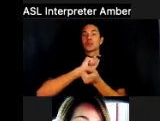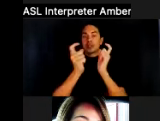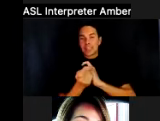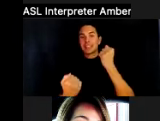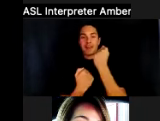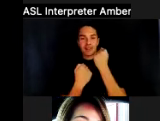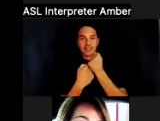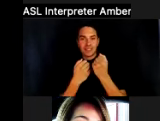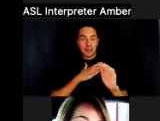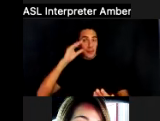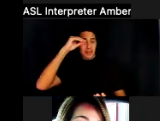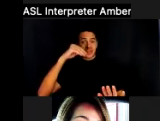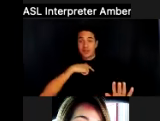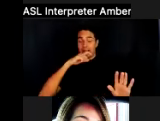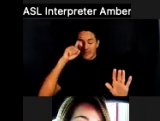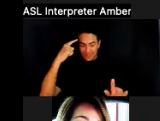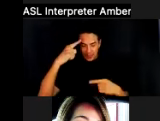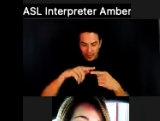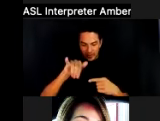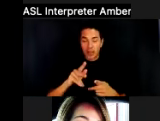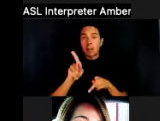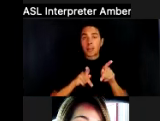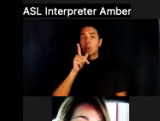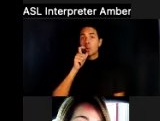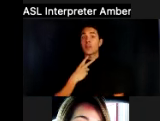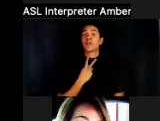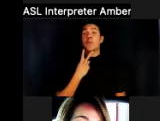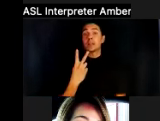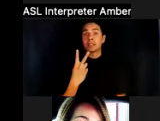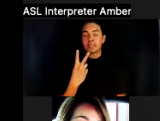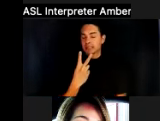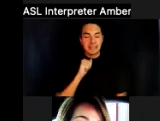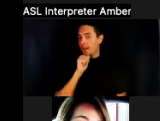about the folks whose voices are not